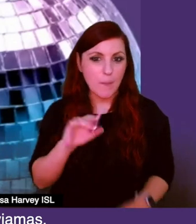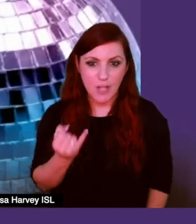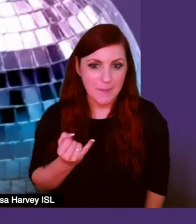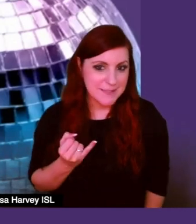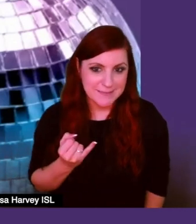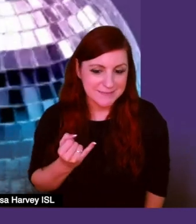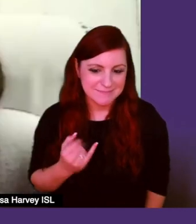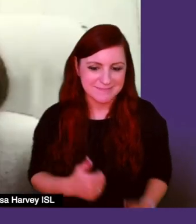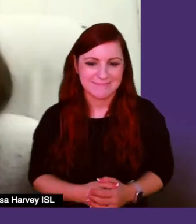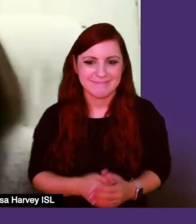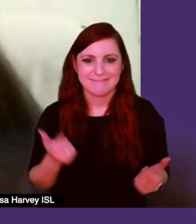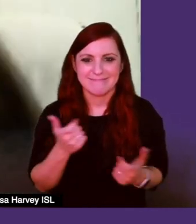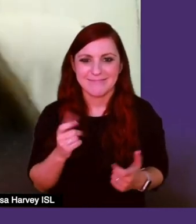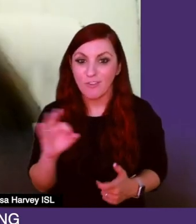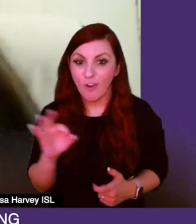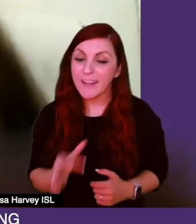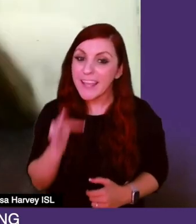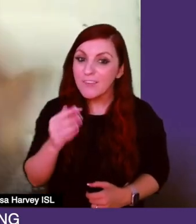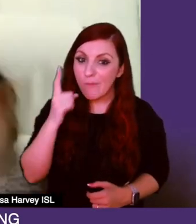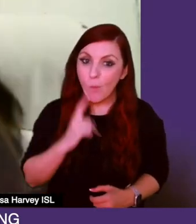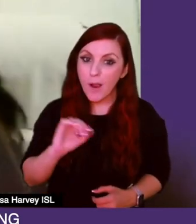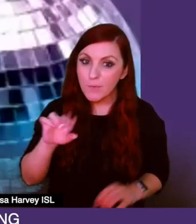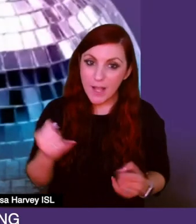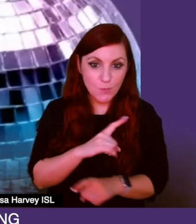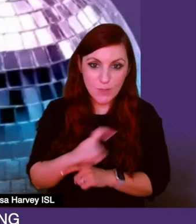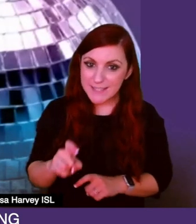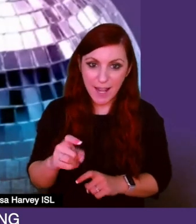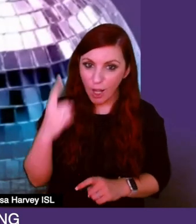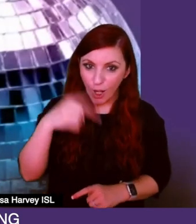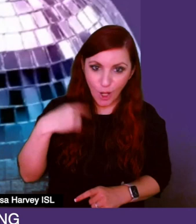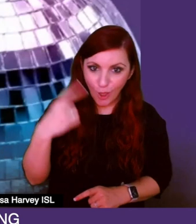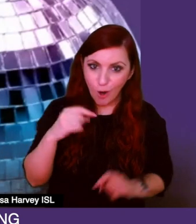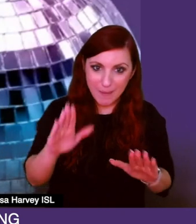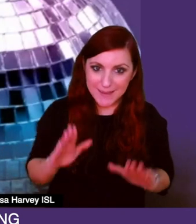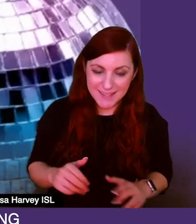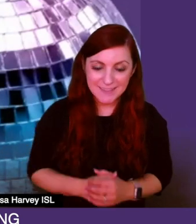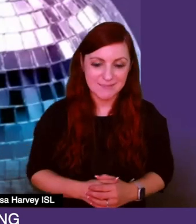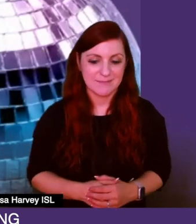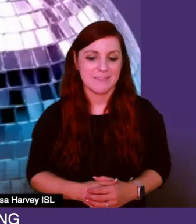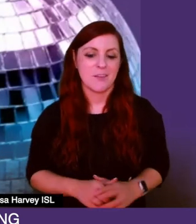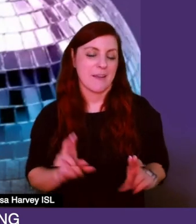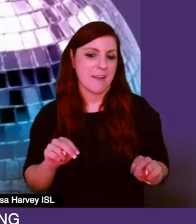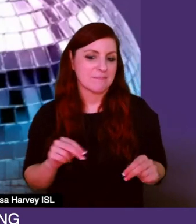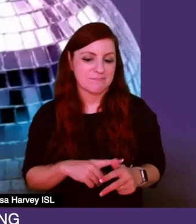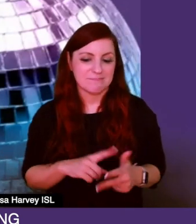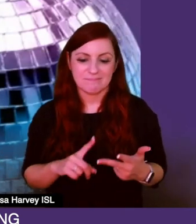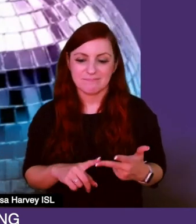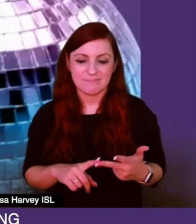pajamas. Grania, even if we're in pajamas, we can look amazing. So we can,